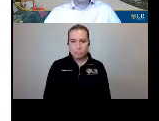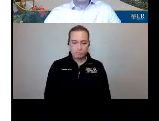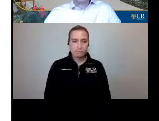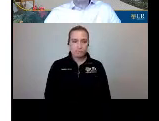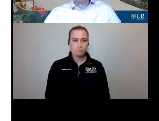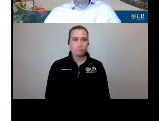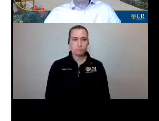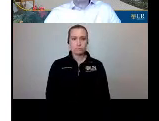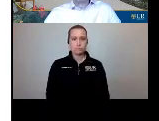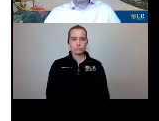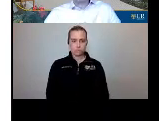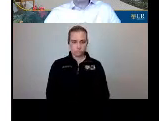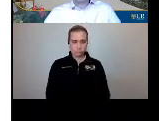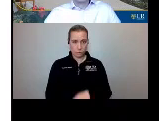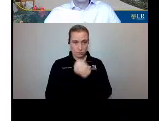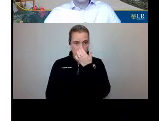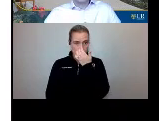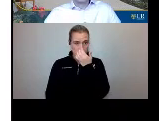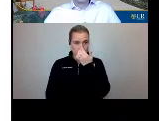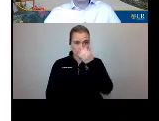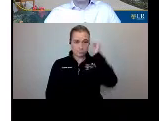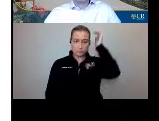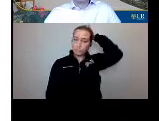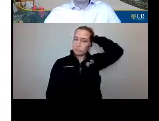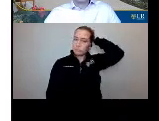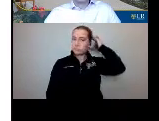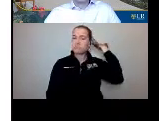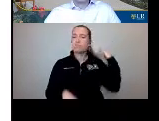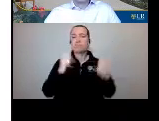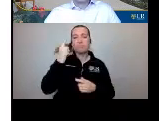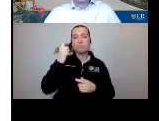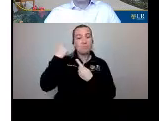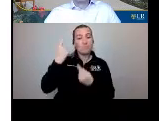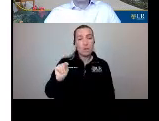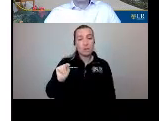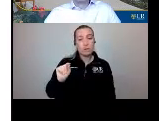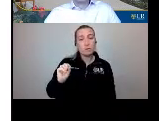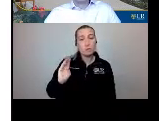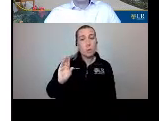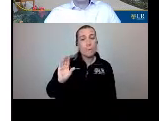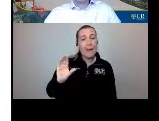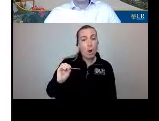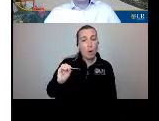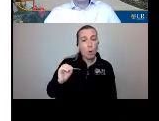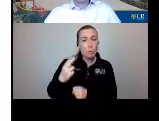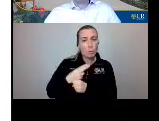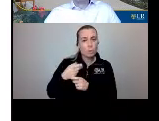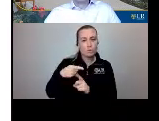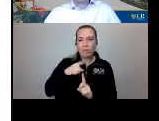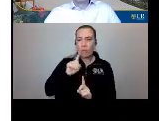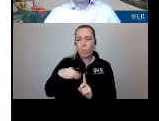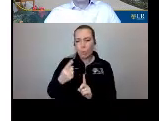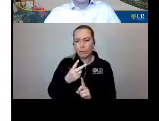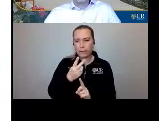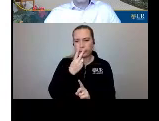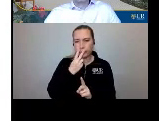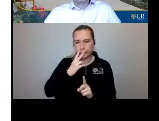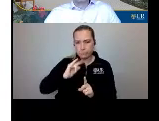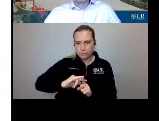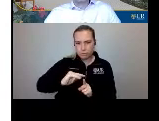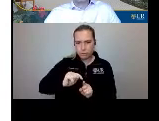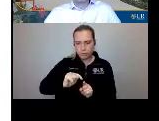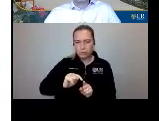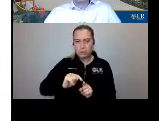that smoking cigarettes is the only form of tobacco use currently qualifying for lung cancer screening. So there are other forms, vape